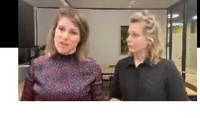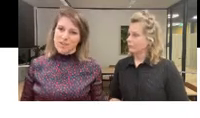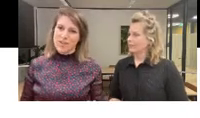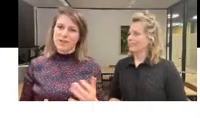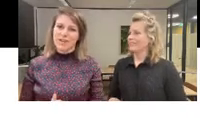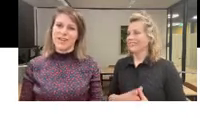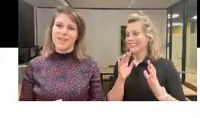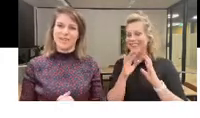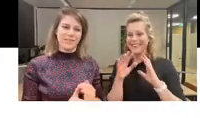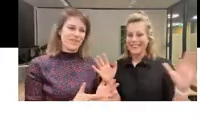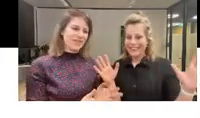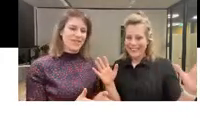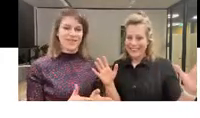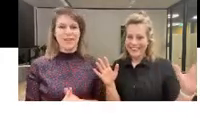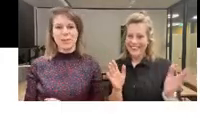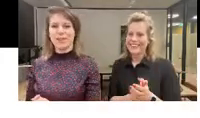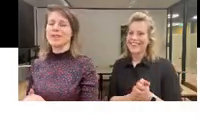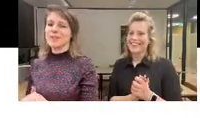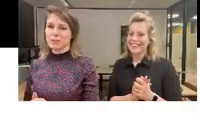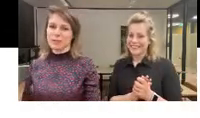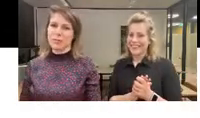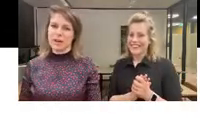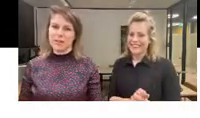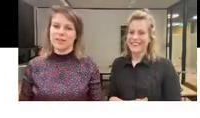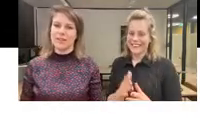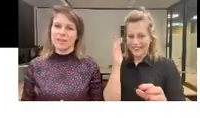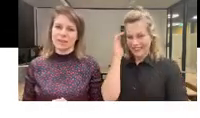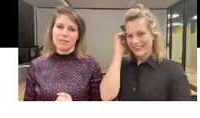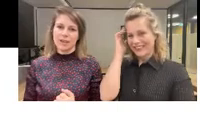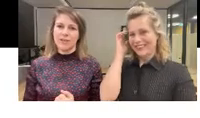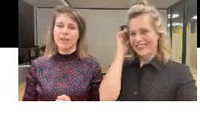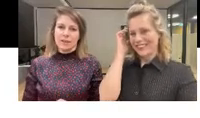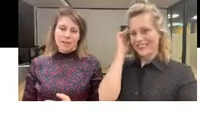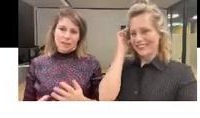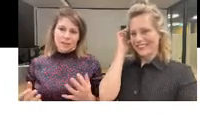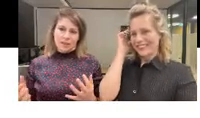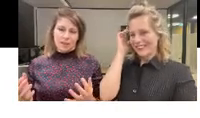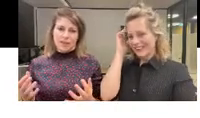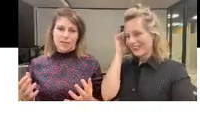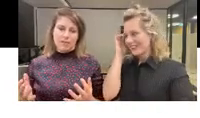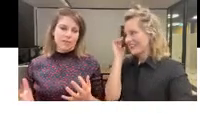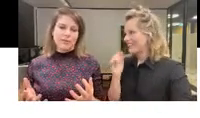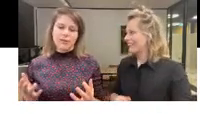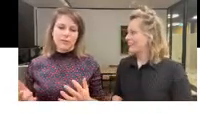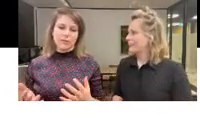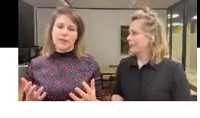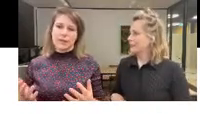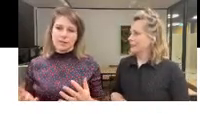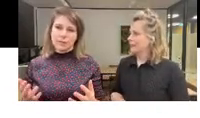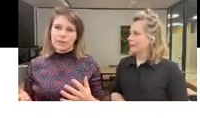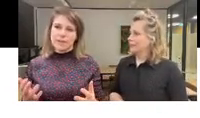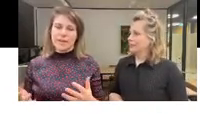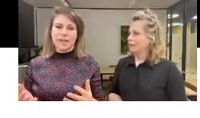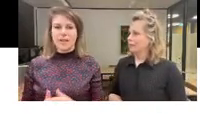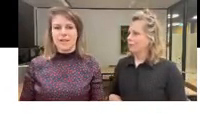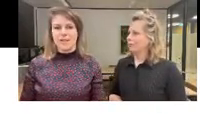we mentioned it earlier, but no dropout. And that's very good